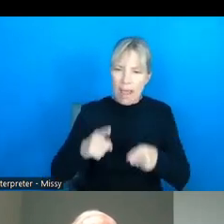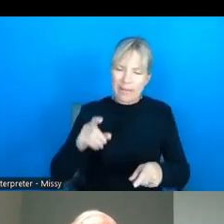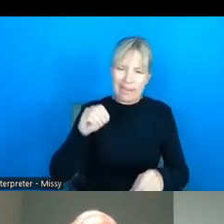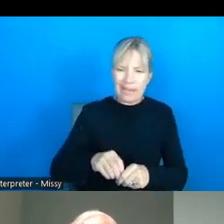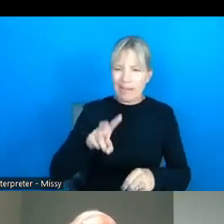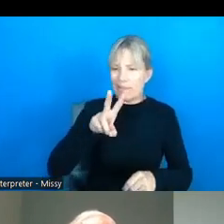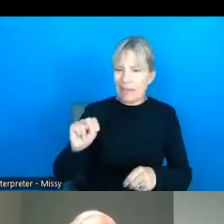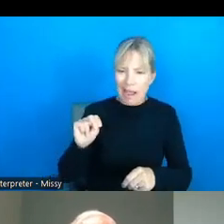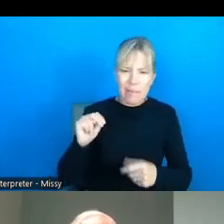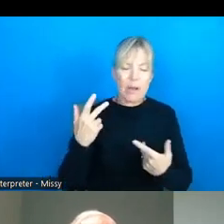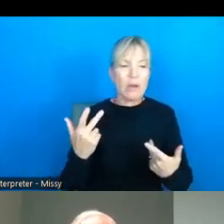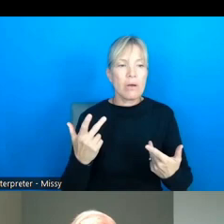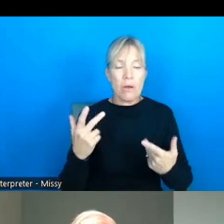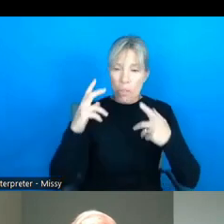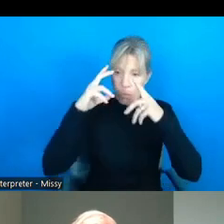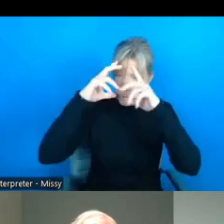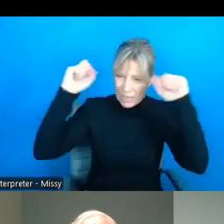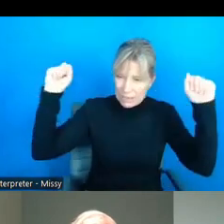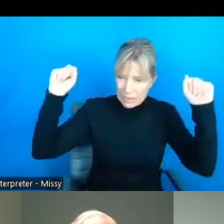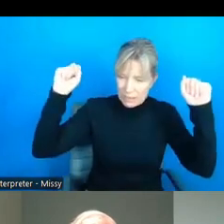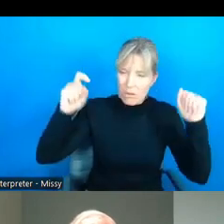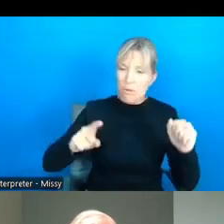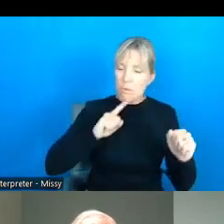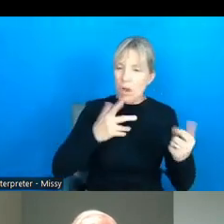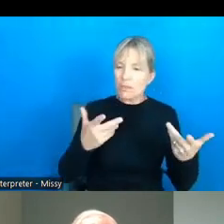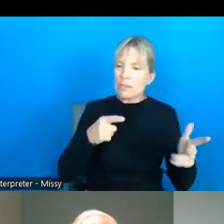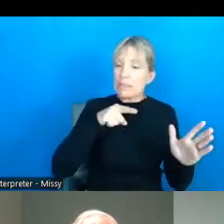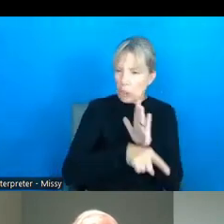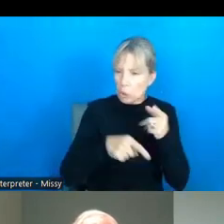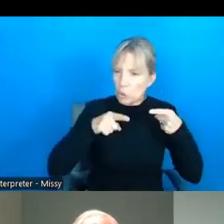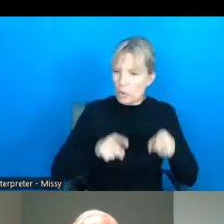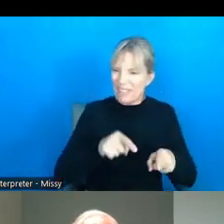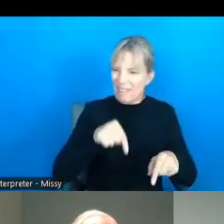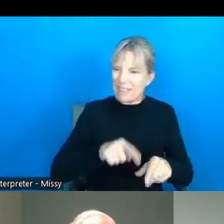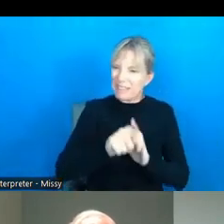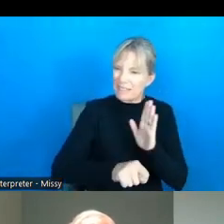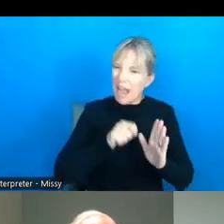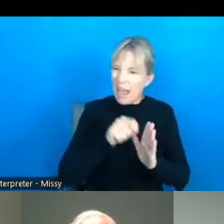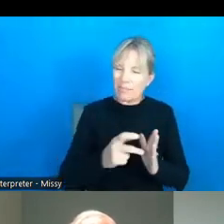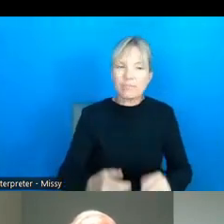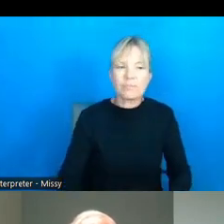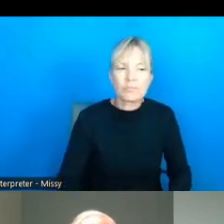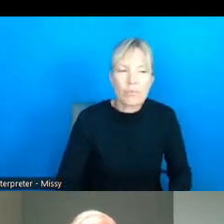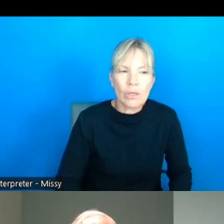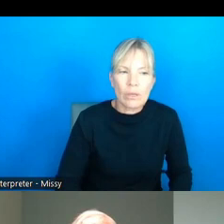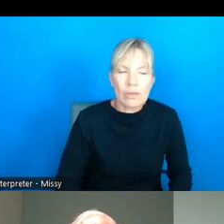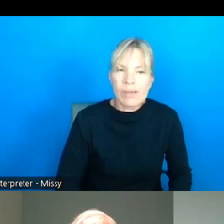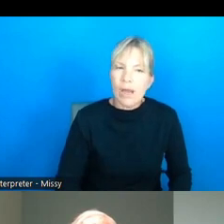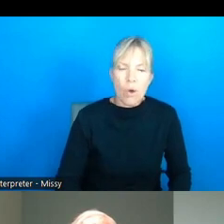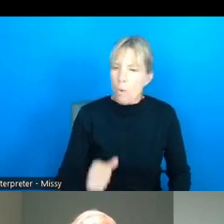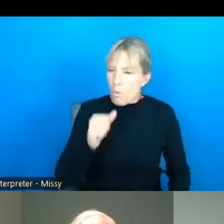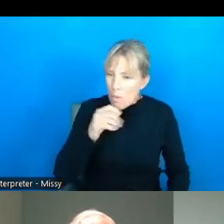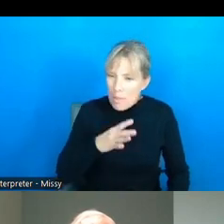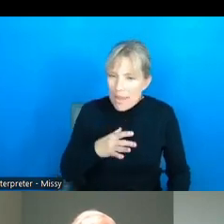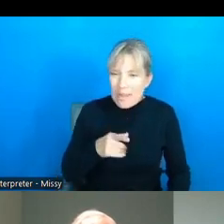The president was assassinated during this time period. You had women